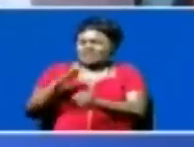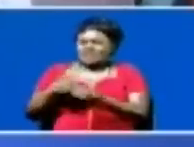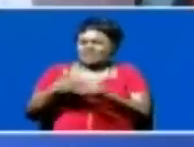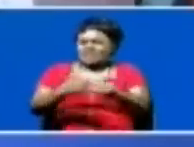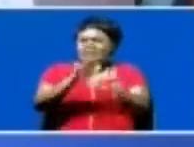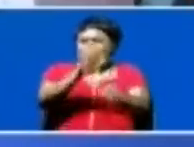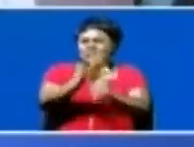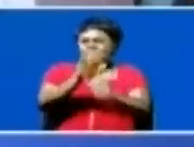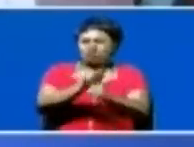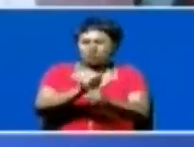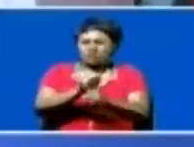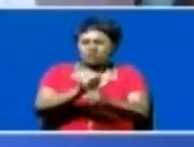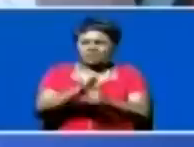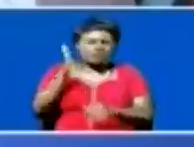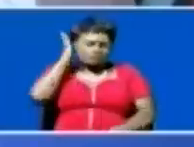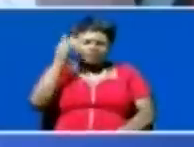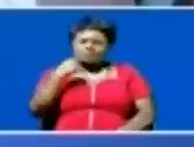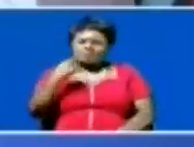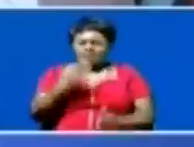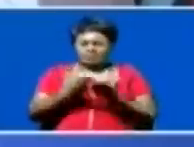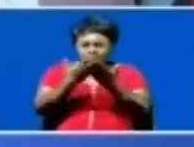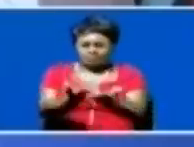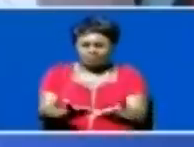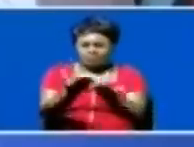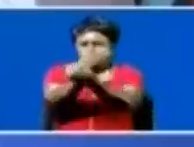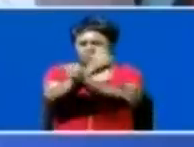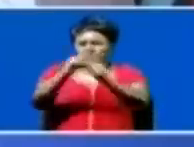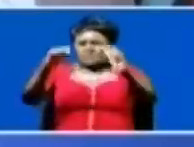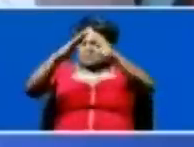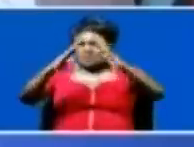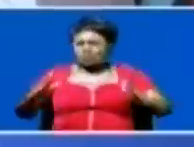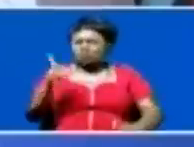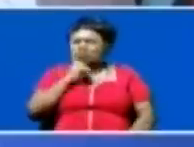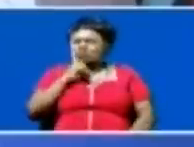Duale, says this will now find its way to the President?